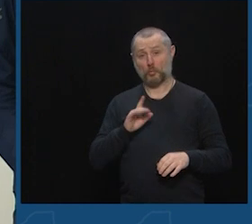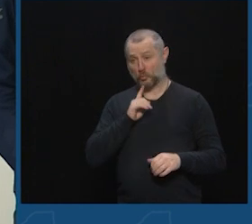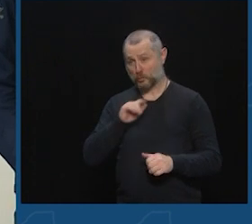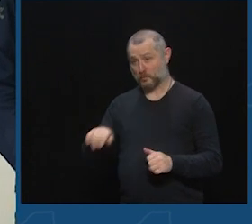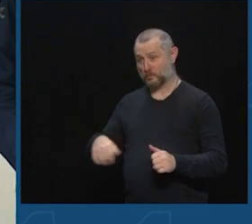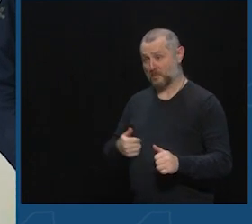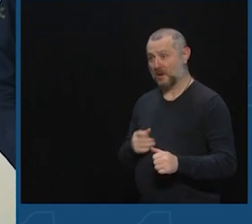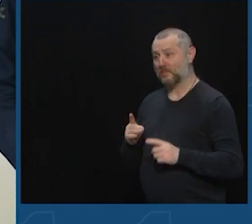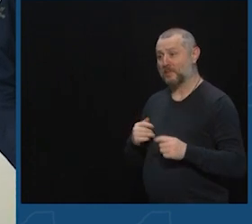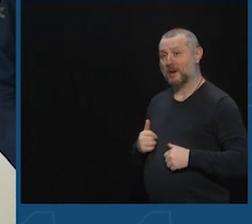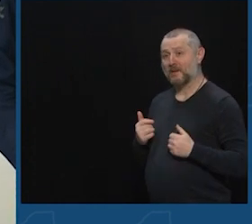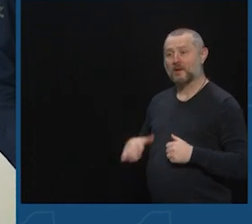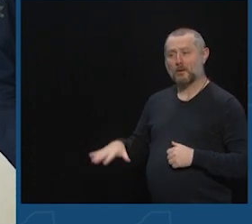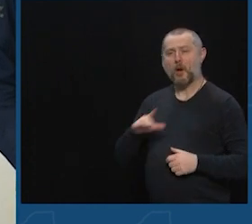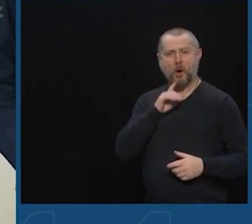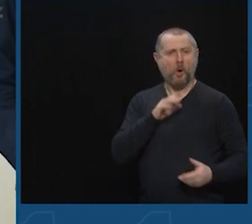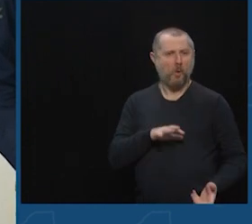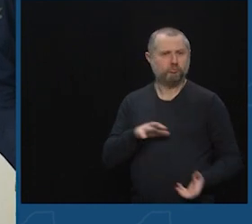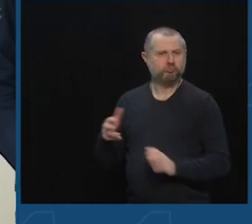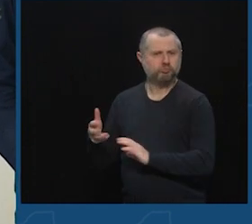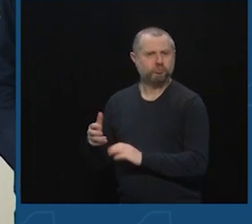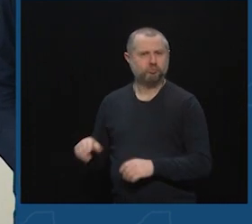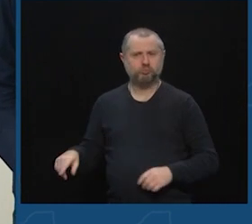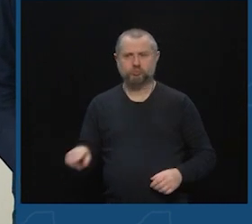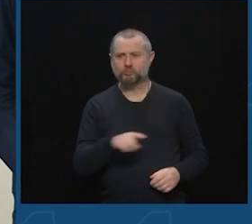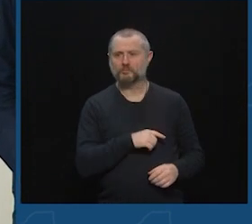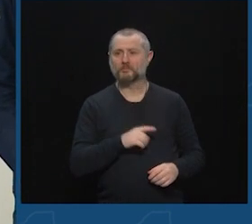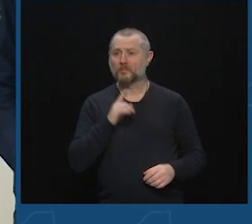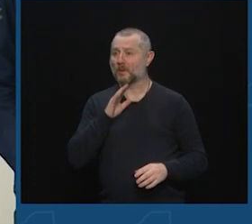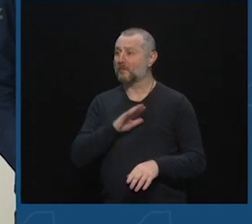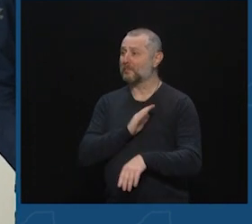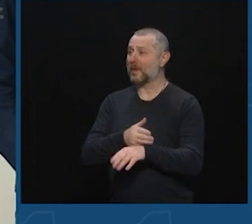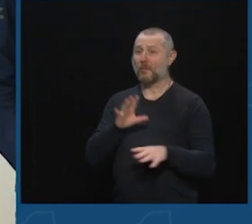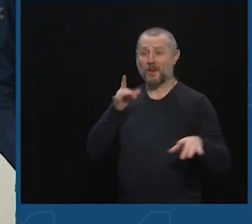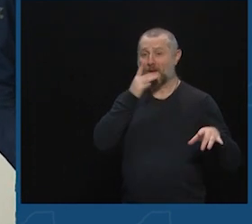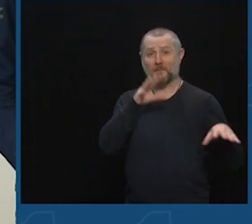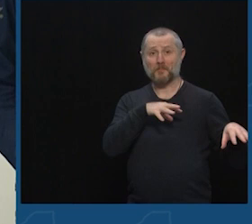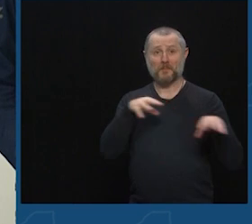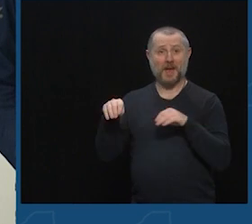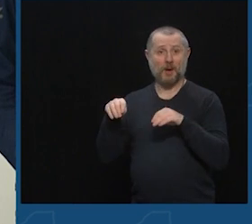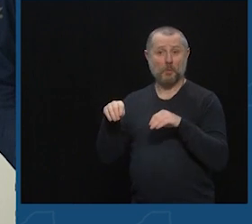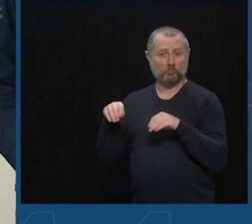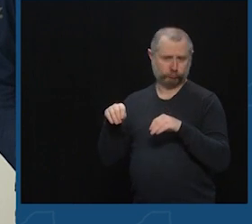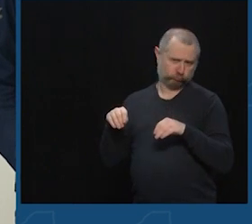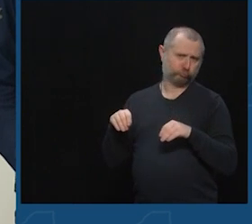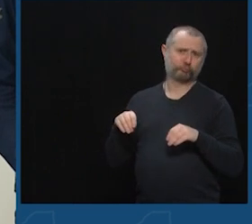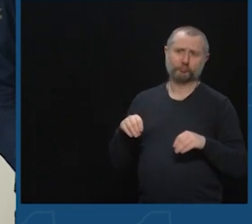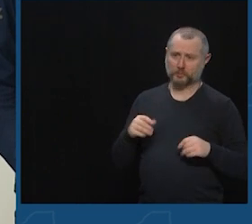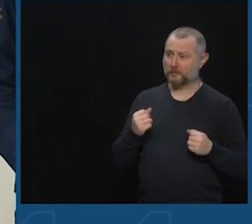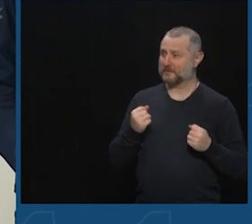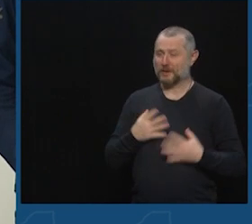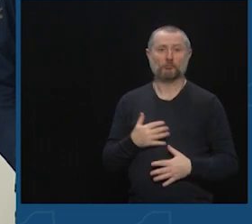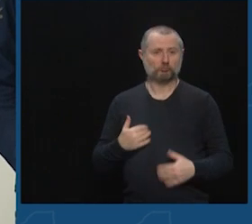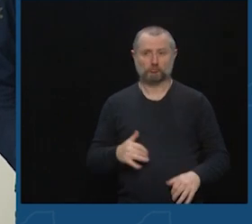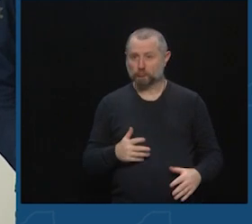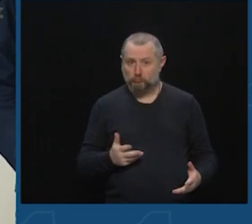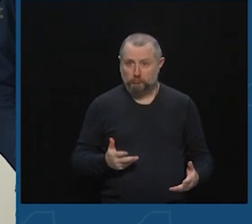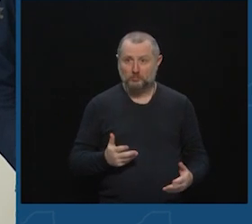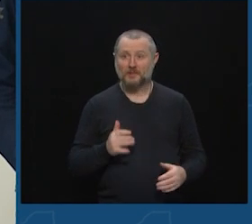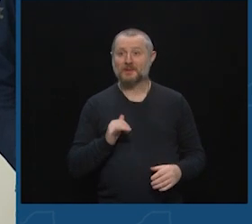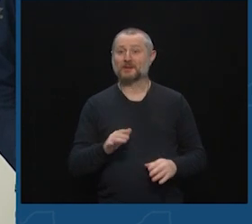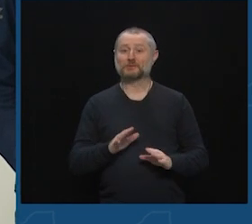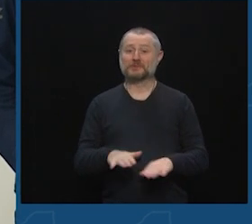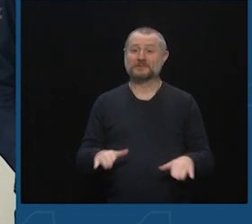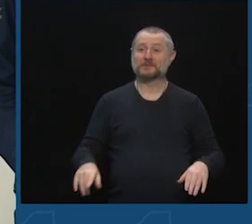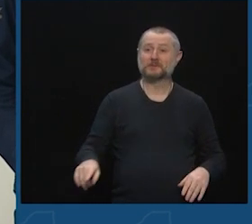turned upside down when the power goes out. And it is a frightening time, especially if you have children who need to be fed and everything